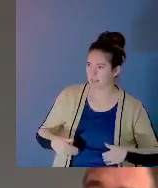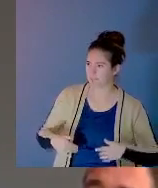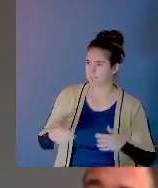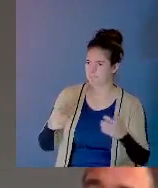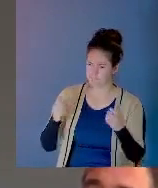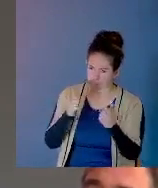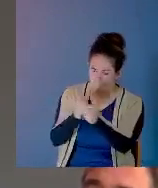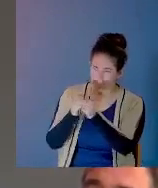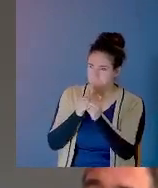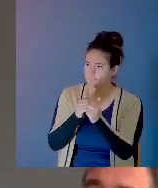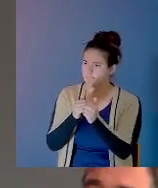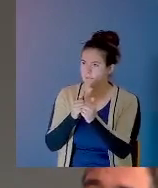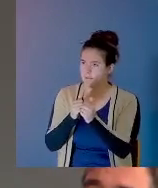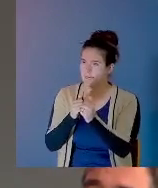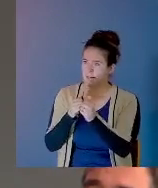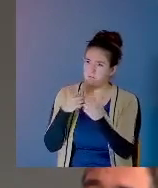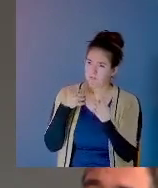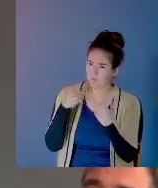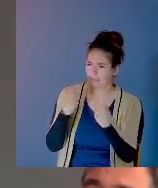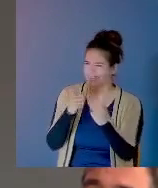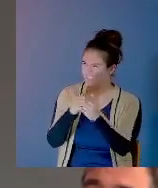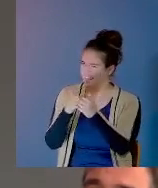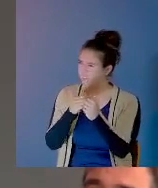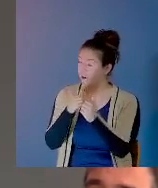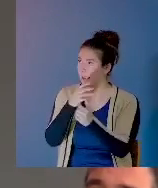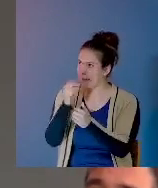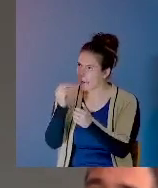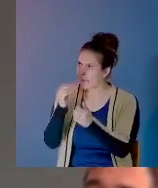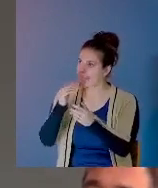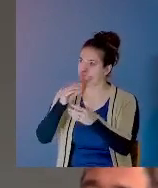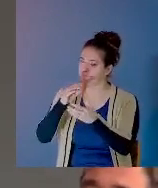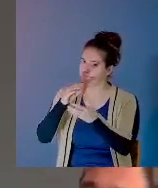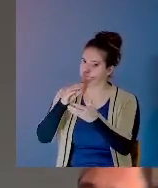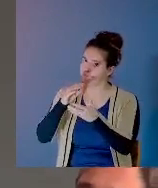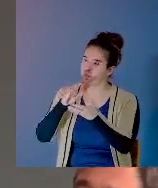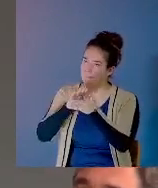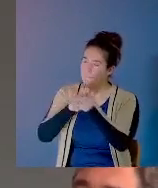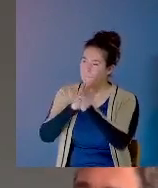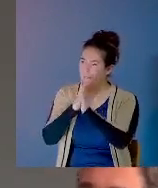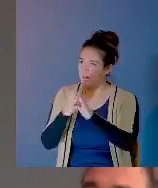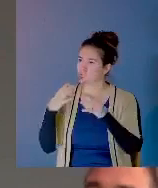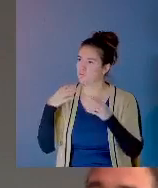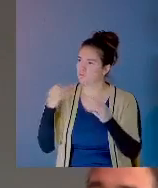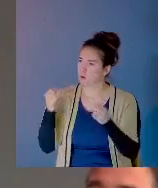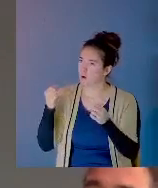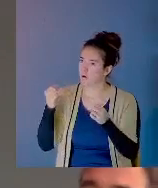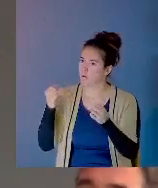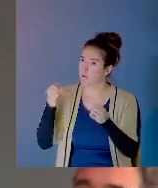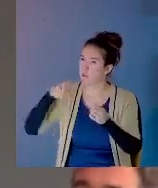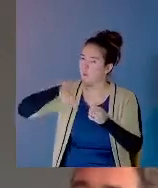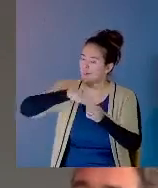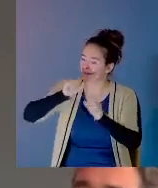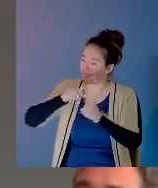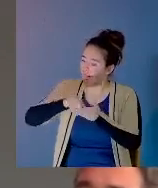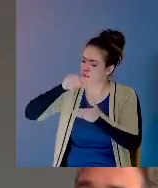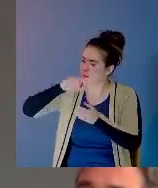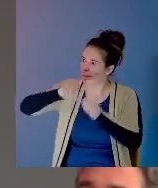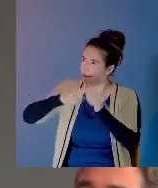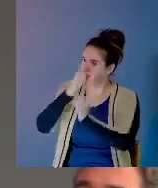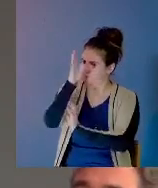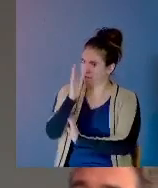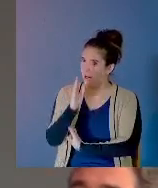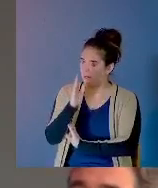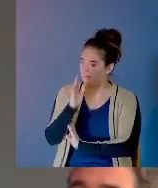become strong and learn about him. Acts 2:42, right? Yeah, and I should call one of my one of the